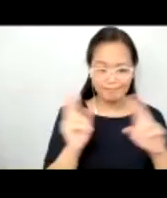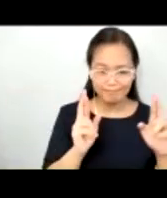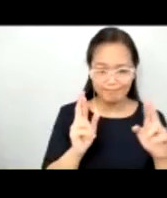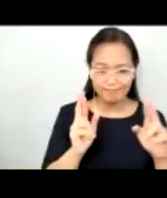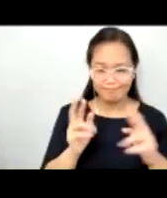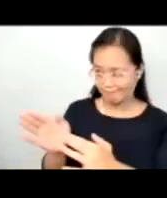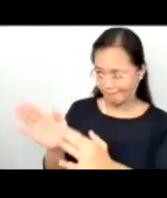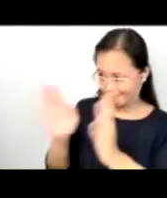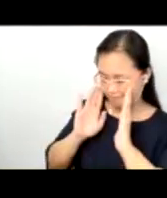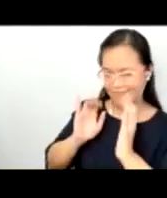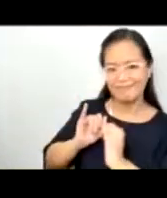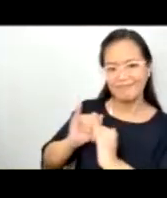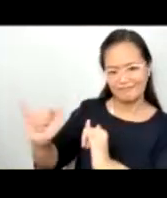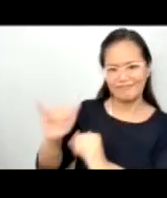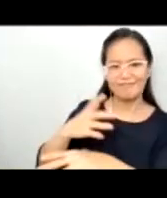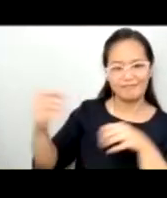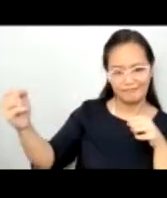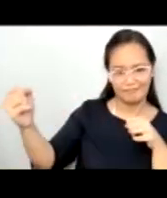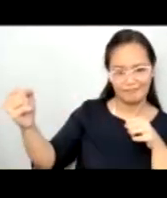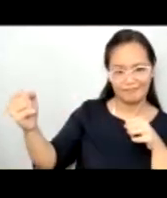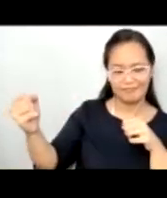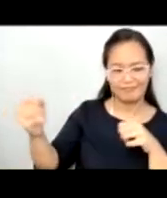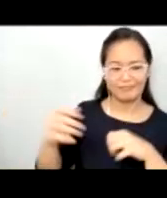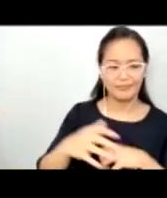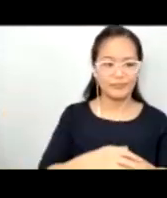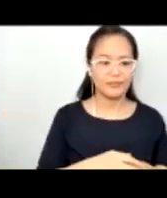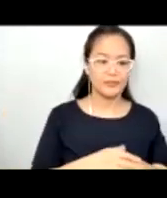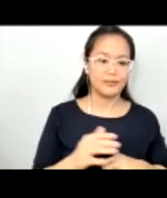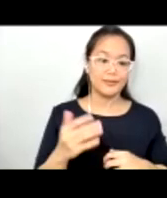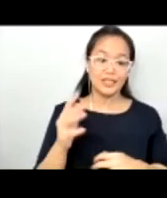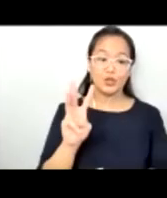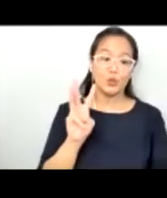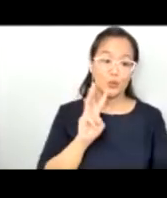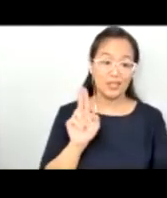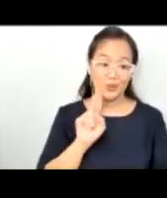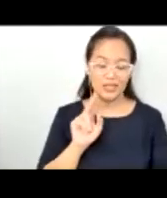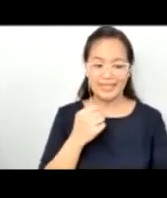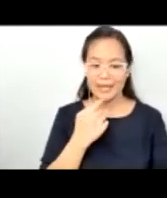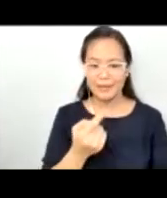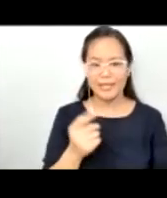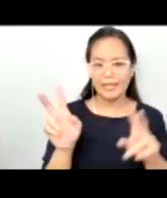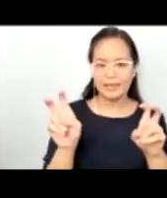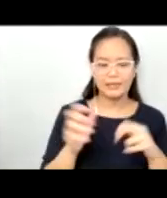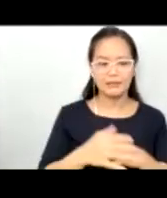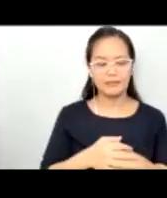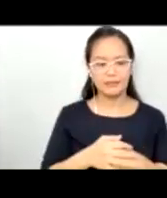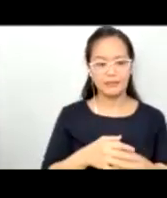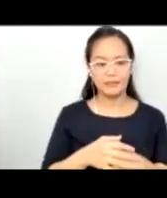And so going back to Bill Urey, and this is what he said, you know, again, so he works